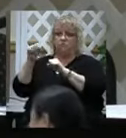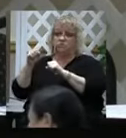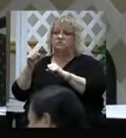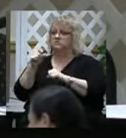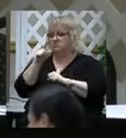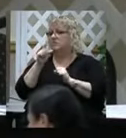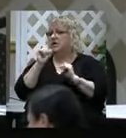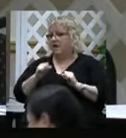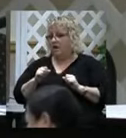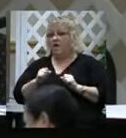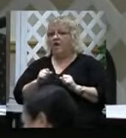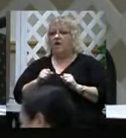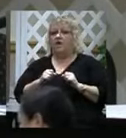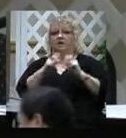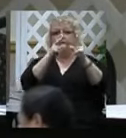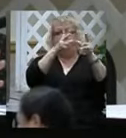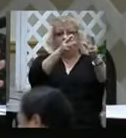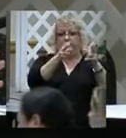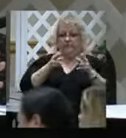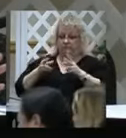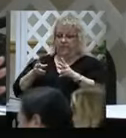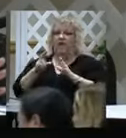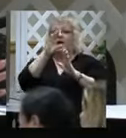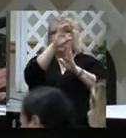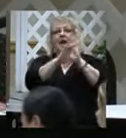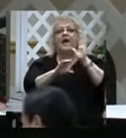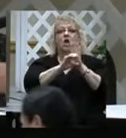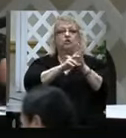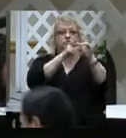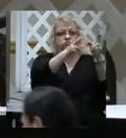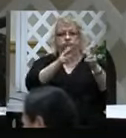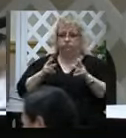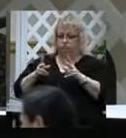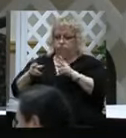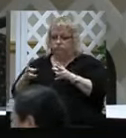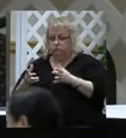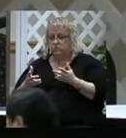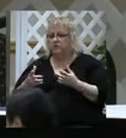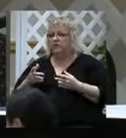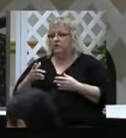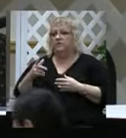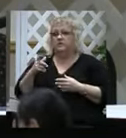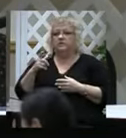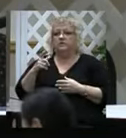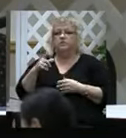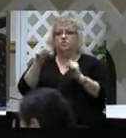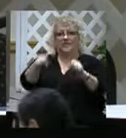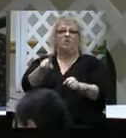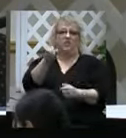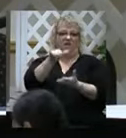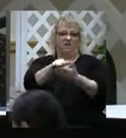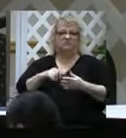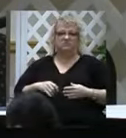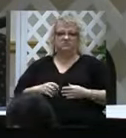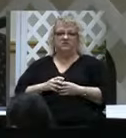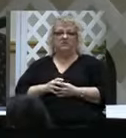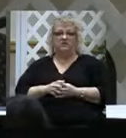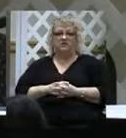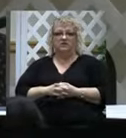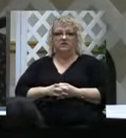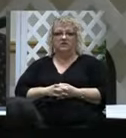can actually cut and paste in characters into your web pages. So it's doable. It's all doable.